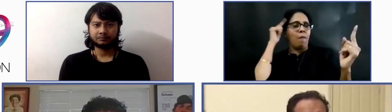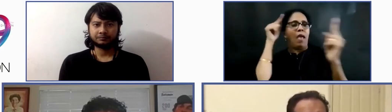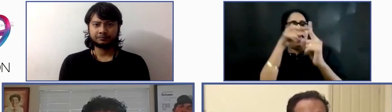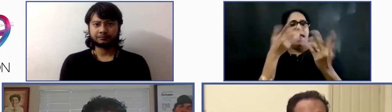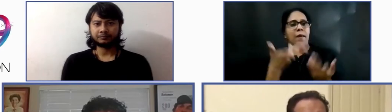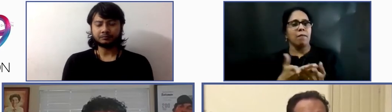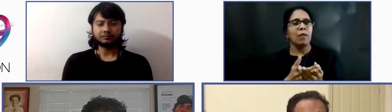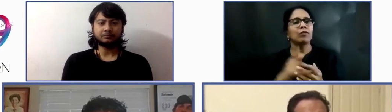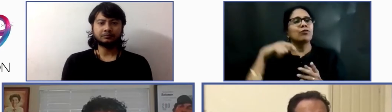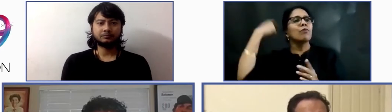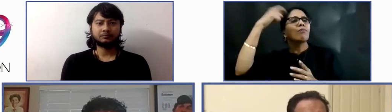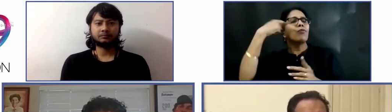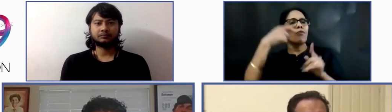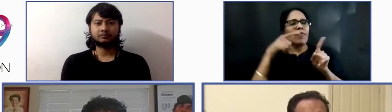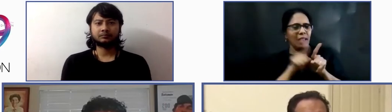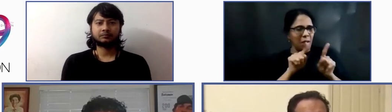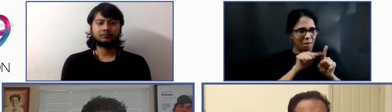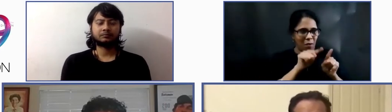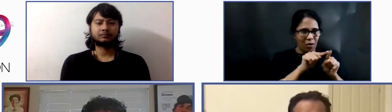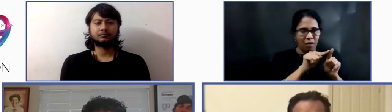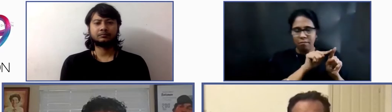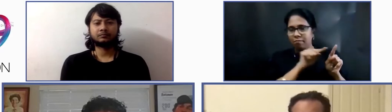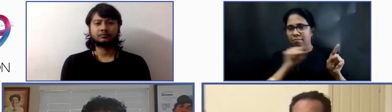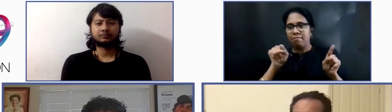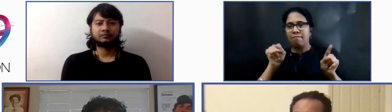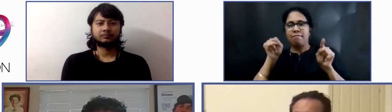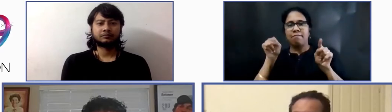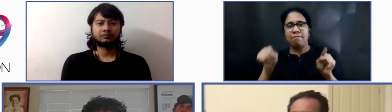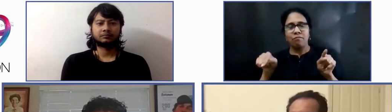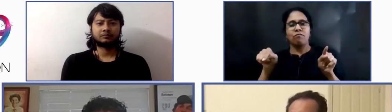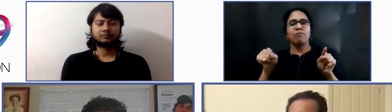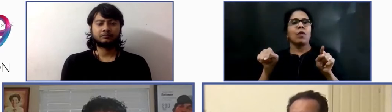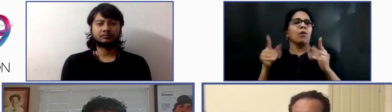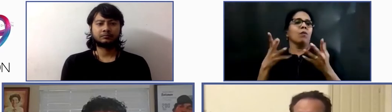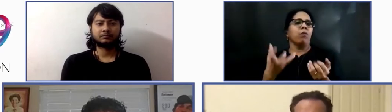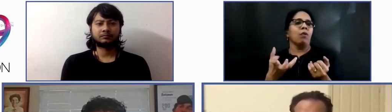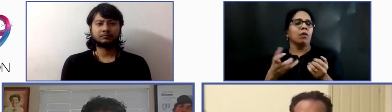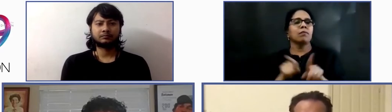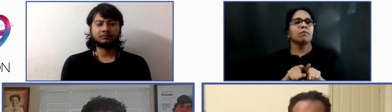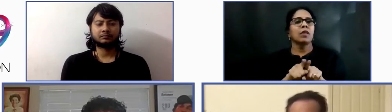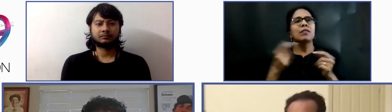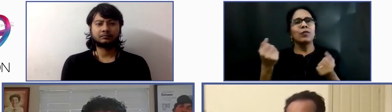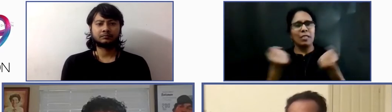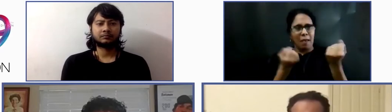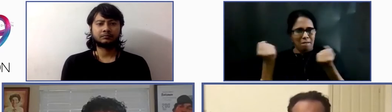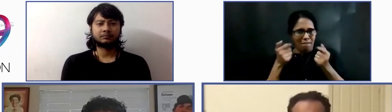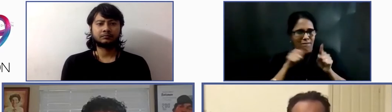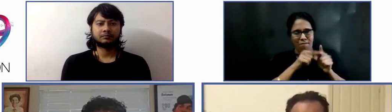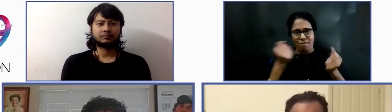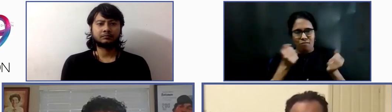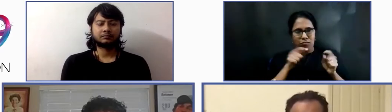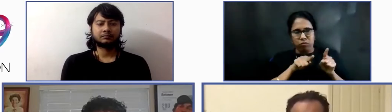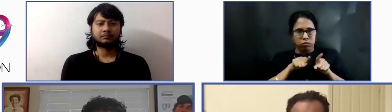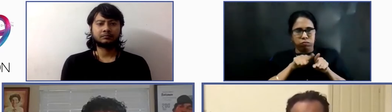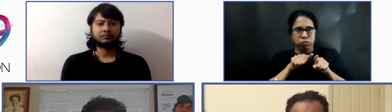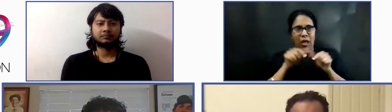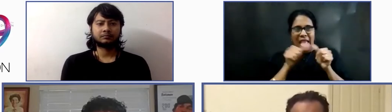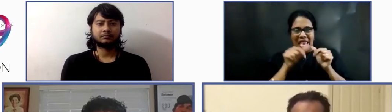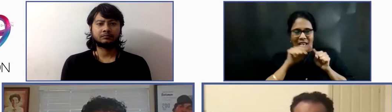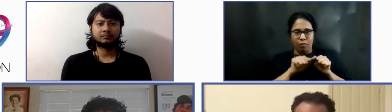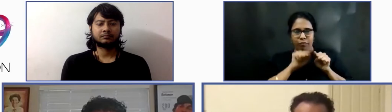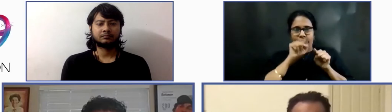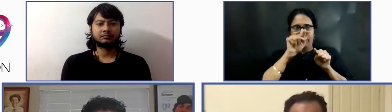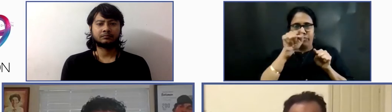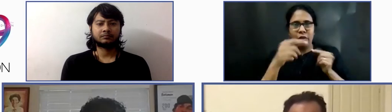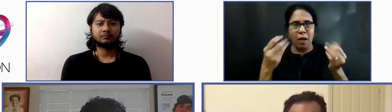from point A to point B, when you're driving in America, you have to take care of the traffic rules. You can't go the other side. You have to stop at the traffic